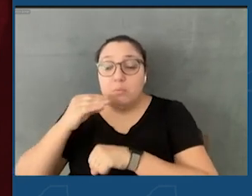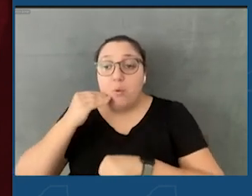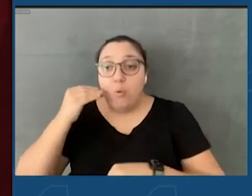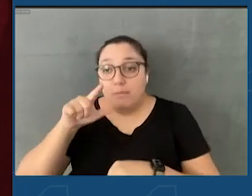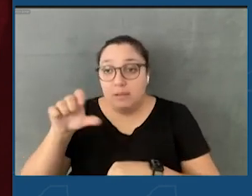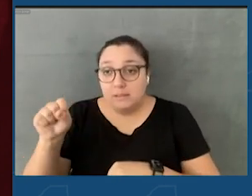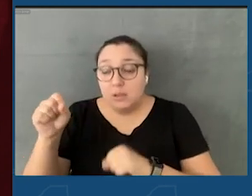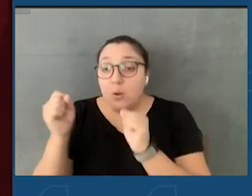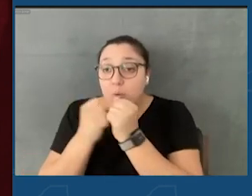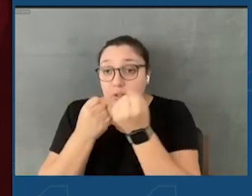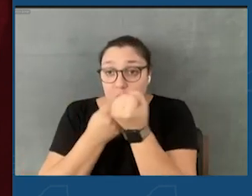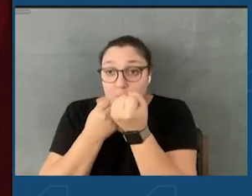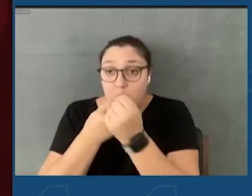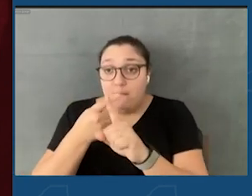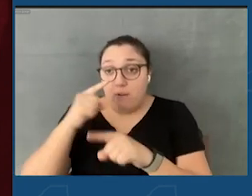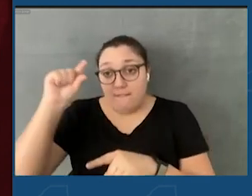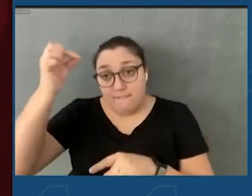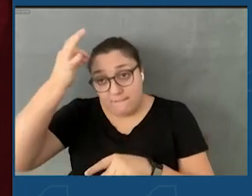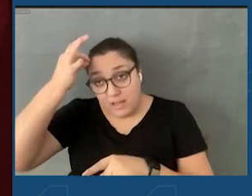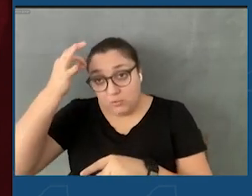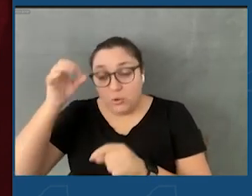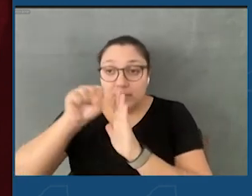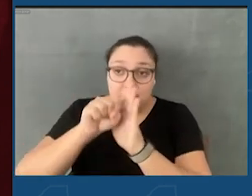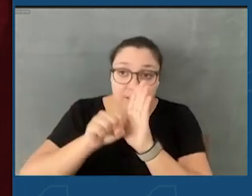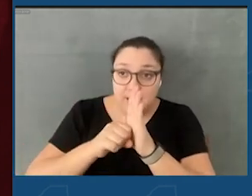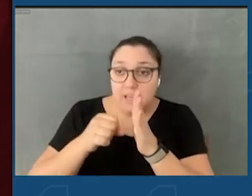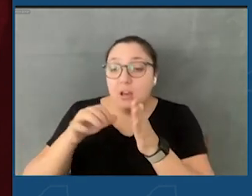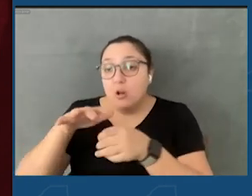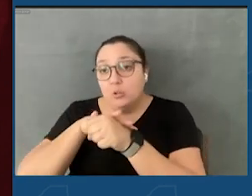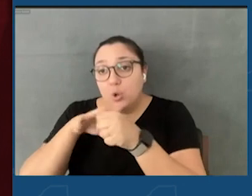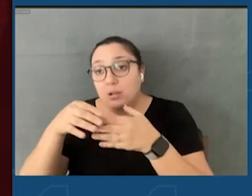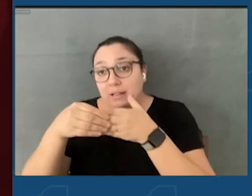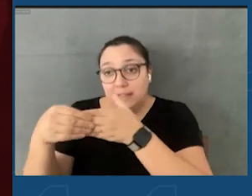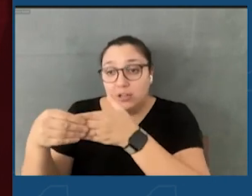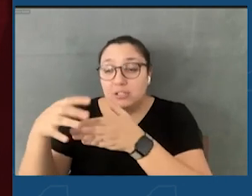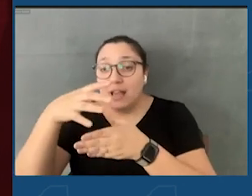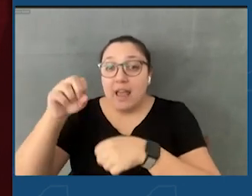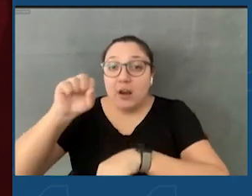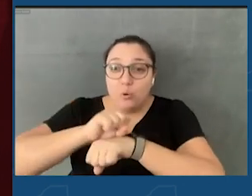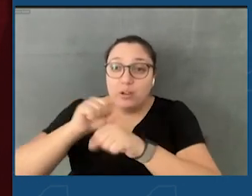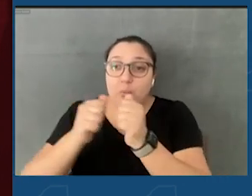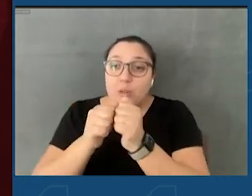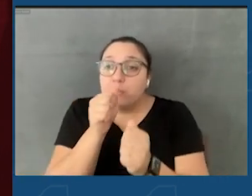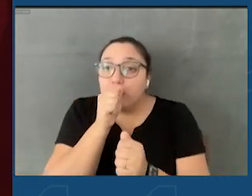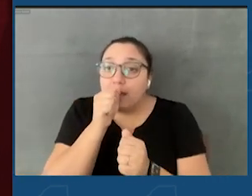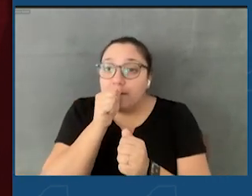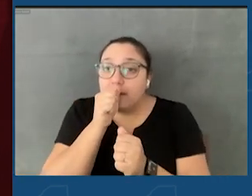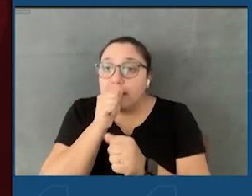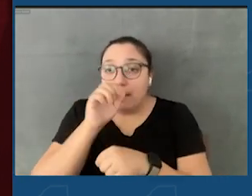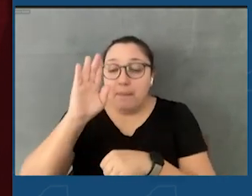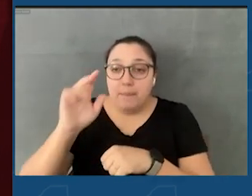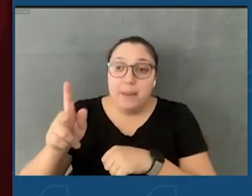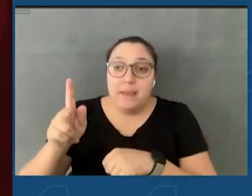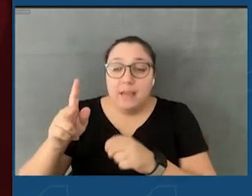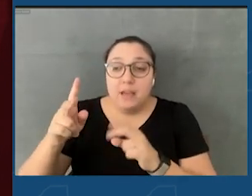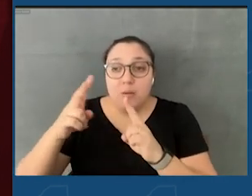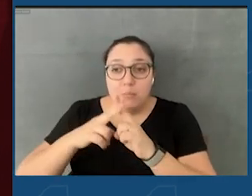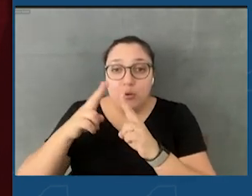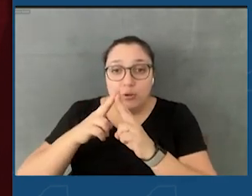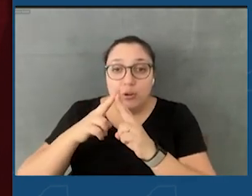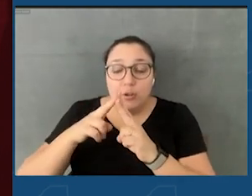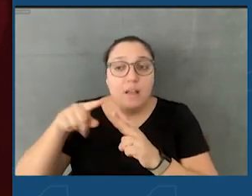have across the region need safe, decent places to live. And so I hear a governor who is